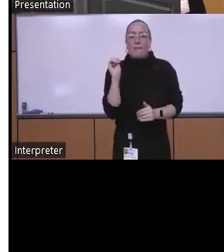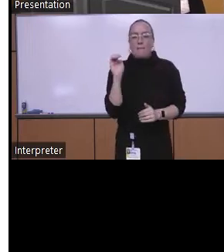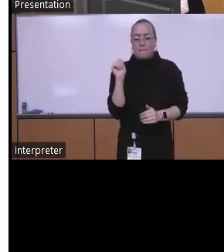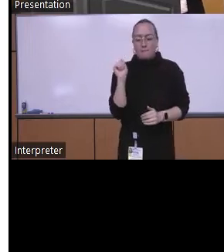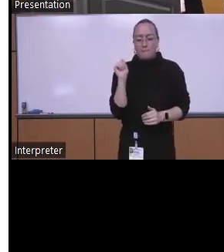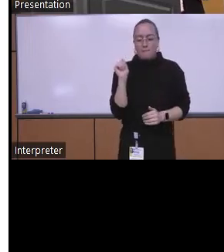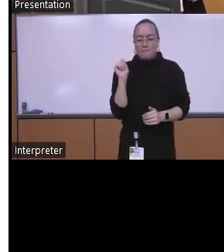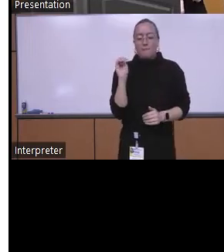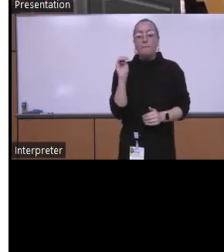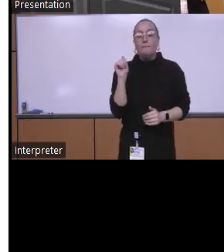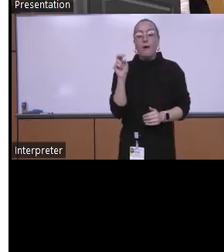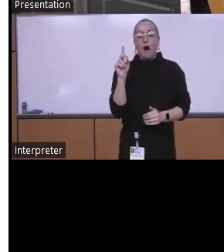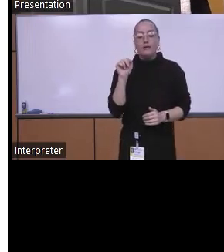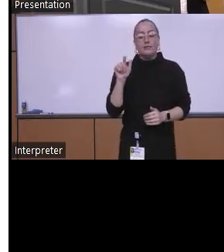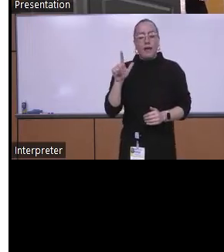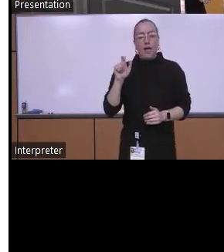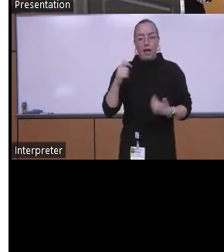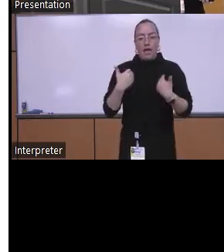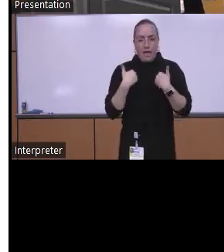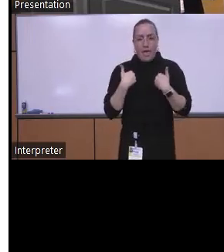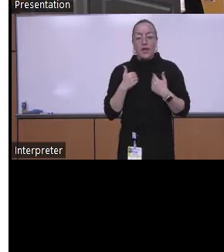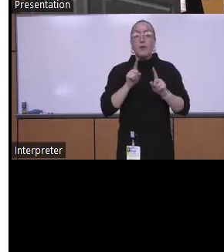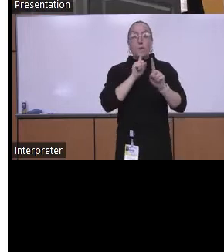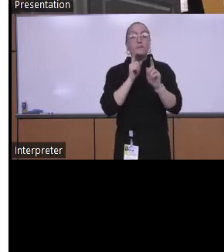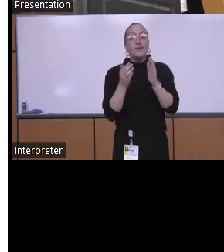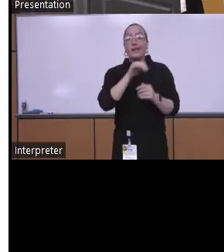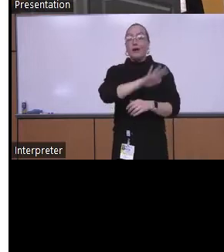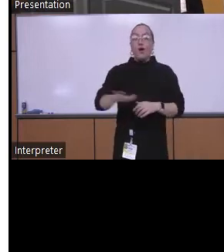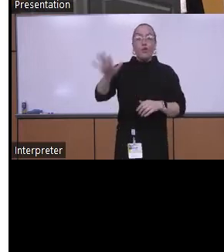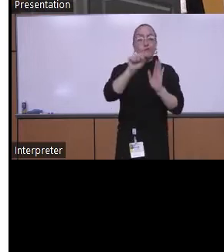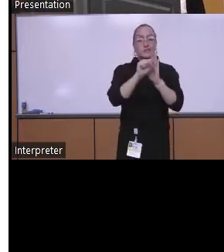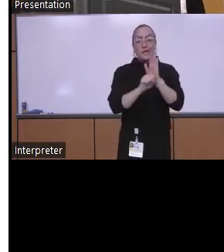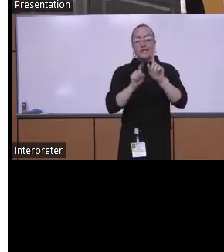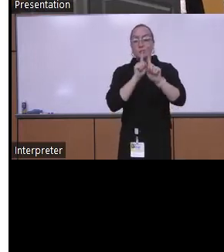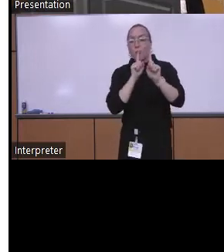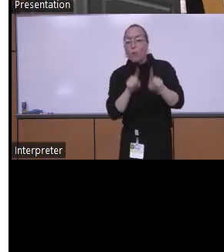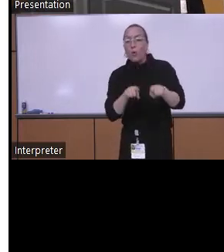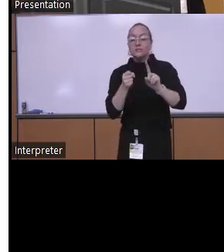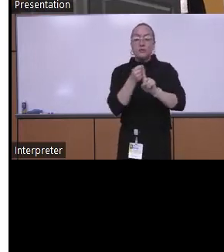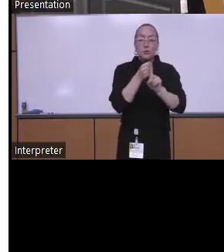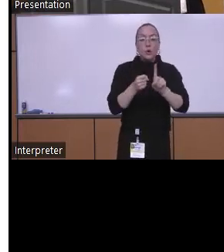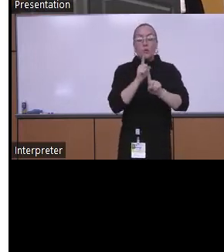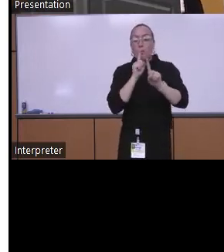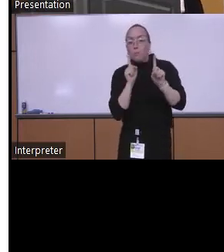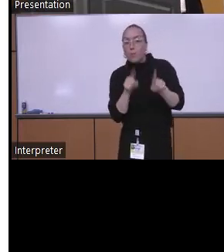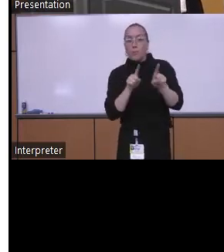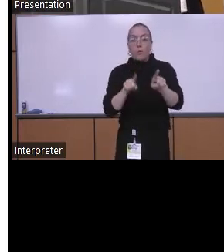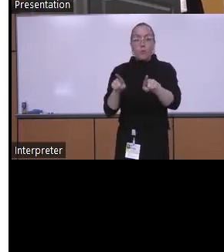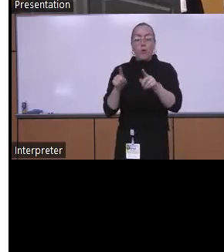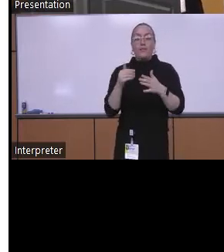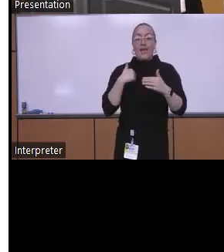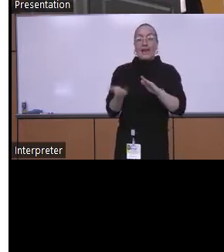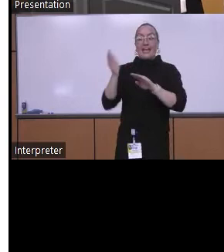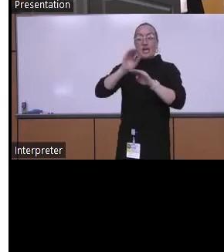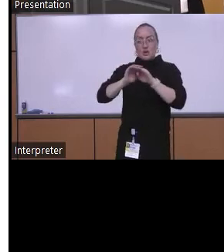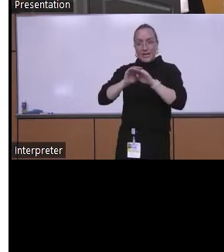mapped out. In fact, in many states, reports of child abuse and maltreatment increased at precisely the same time that these states were decreasing